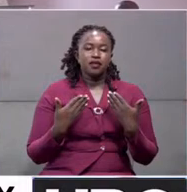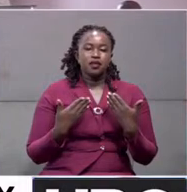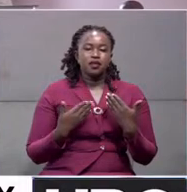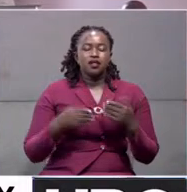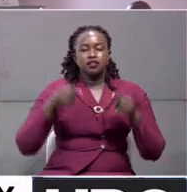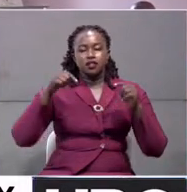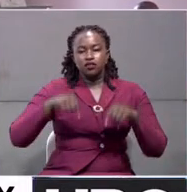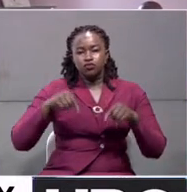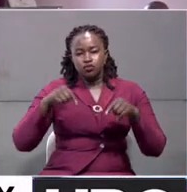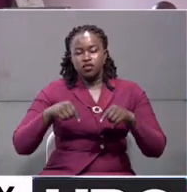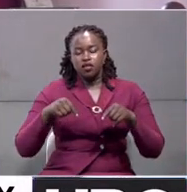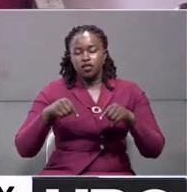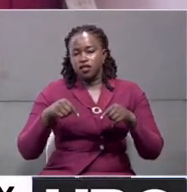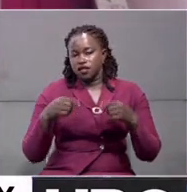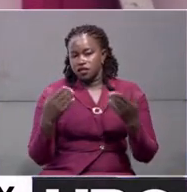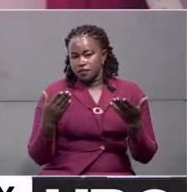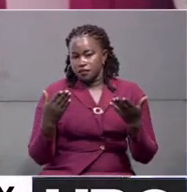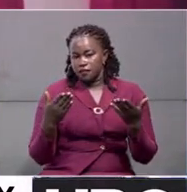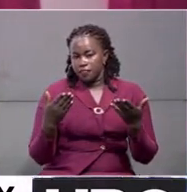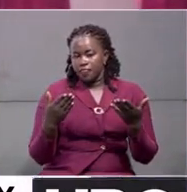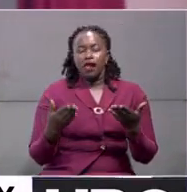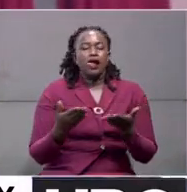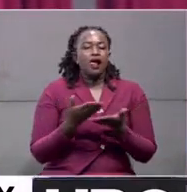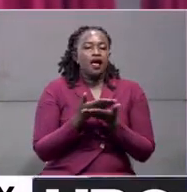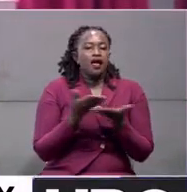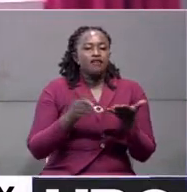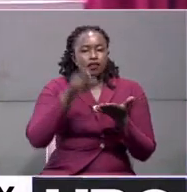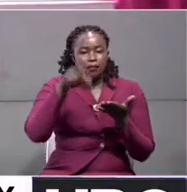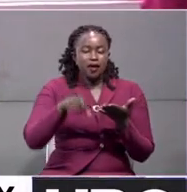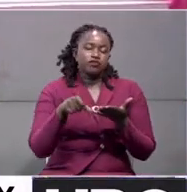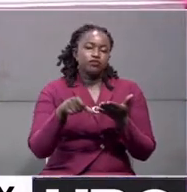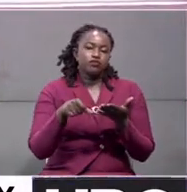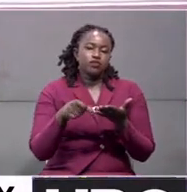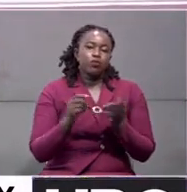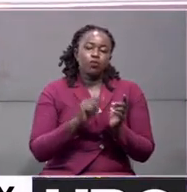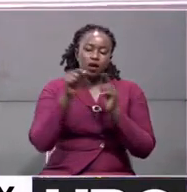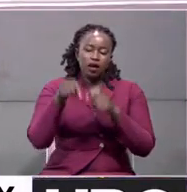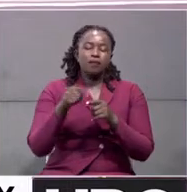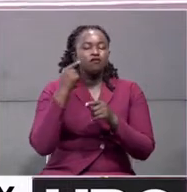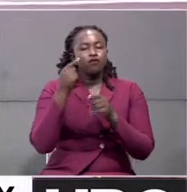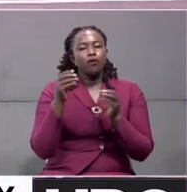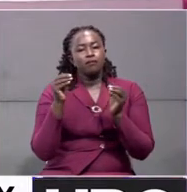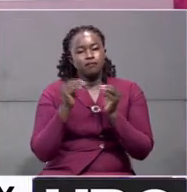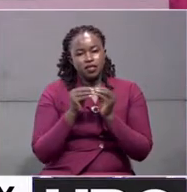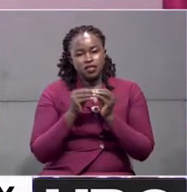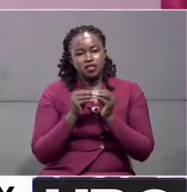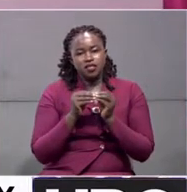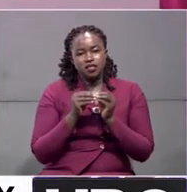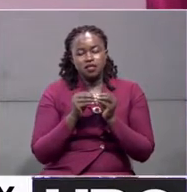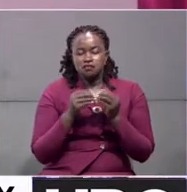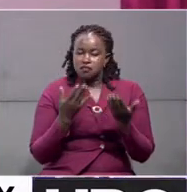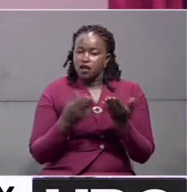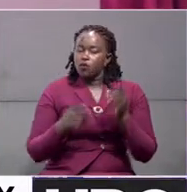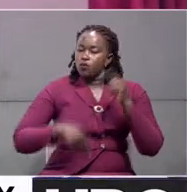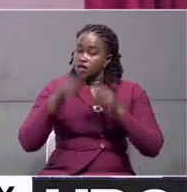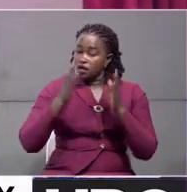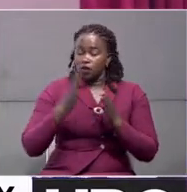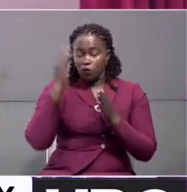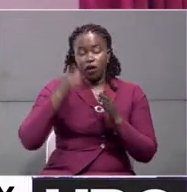today everybody who has attended this meeting is a winner, because we are footballing